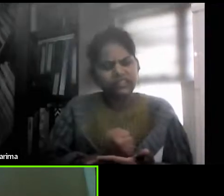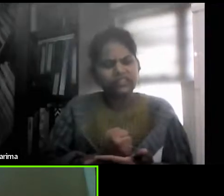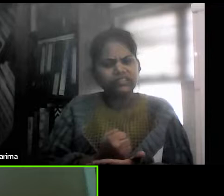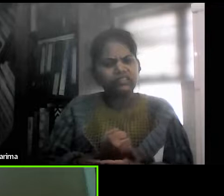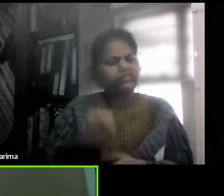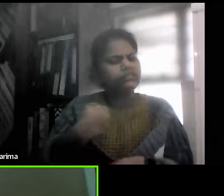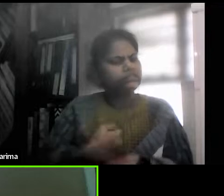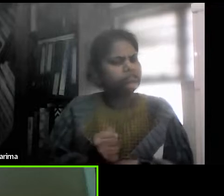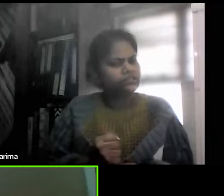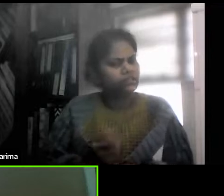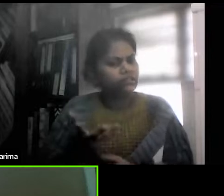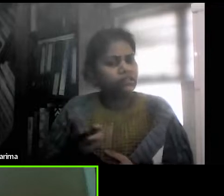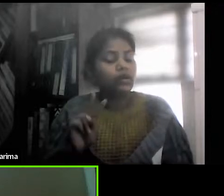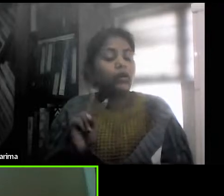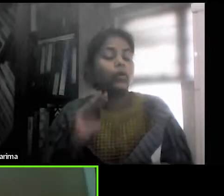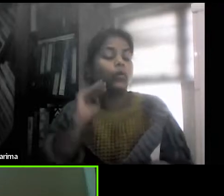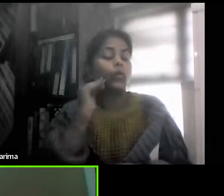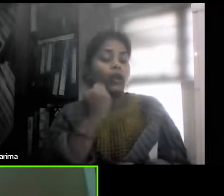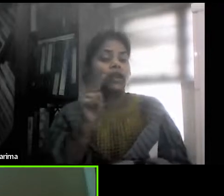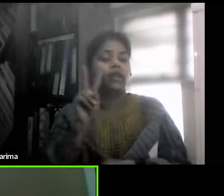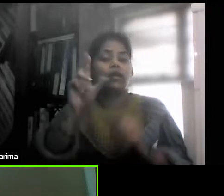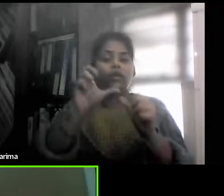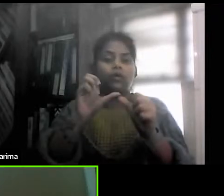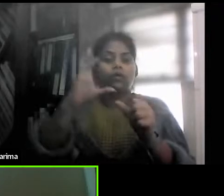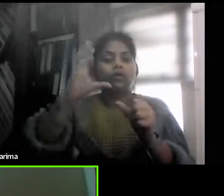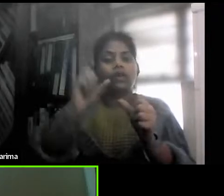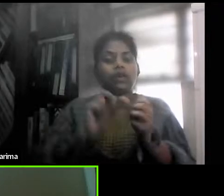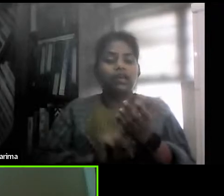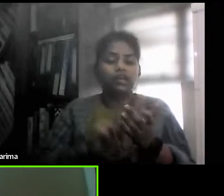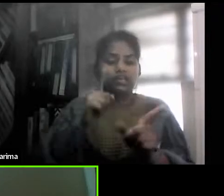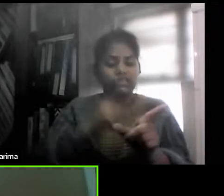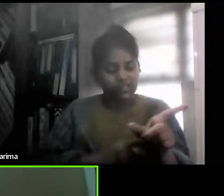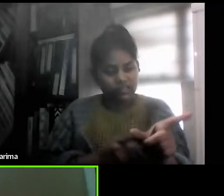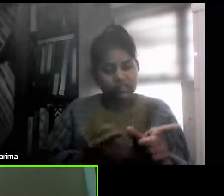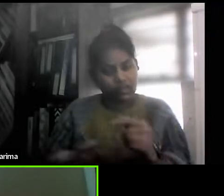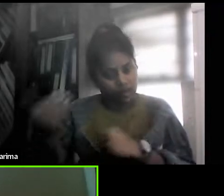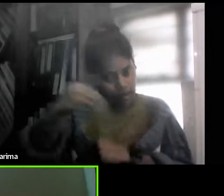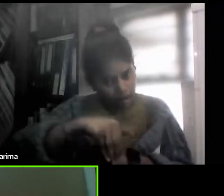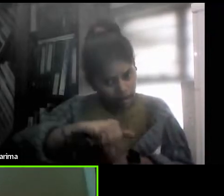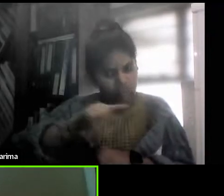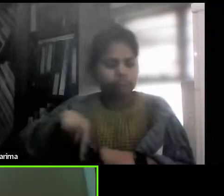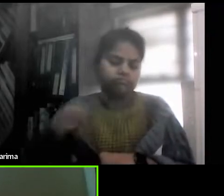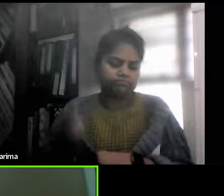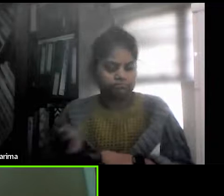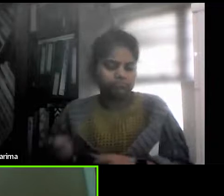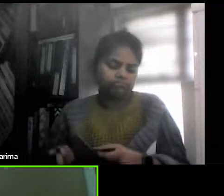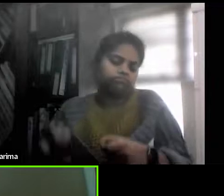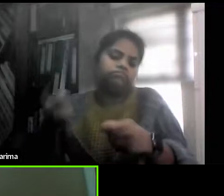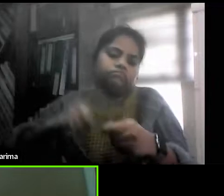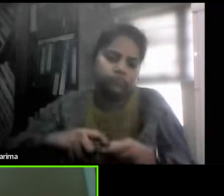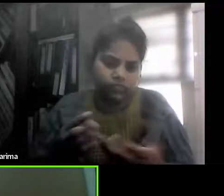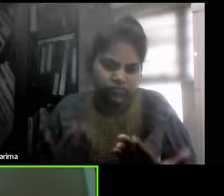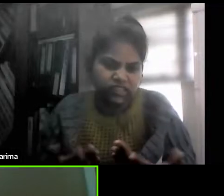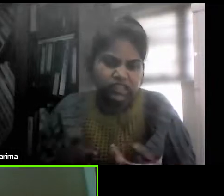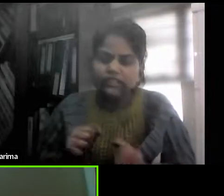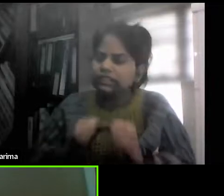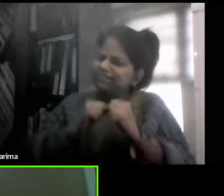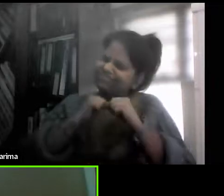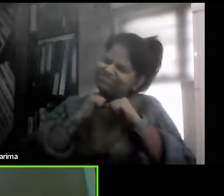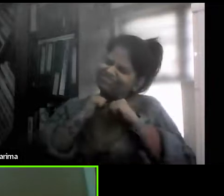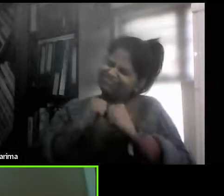it was some sort of in a way very tricky sort of the legislation that they brought in the Tamil Nadu